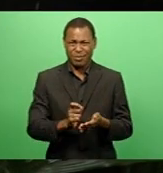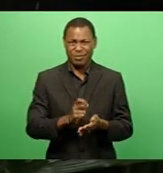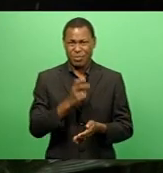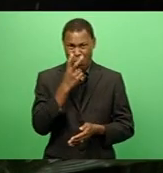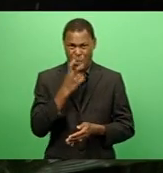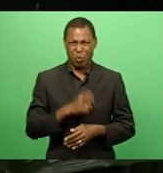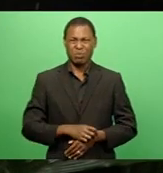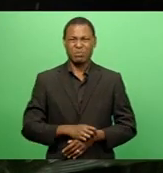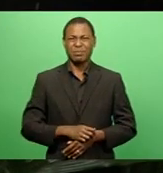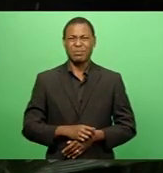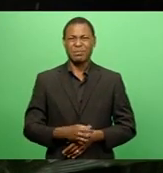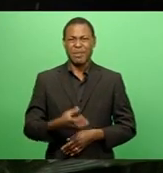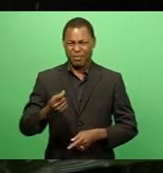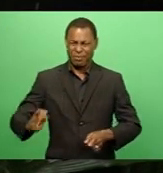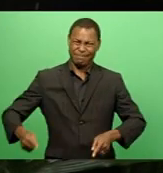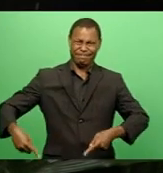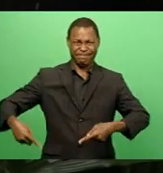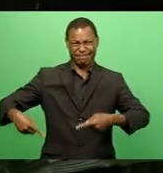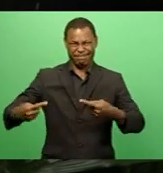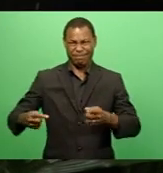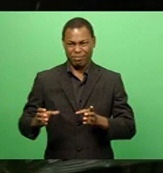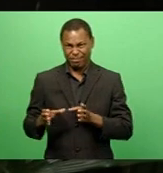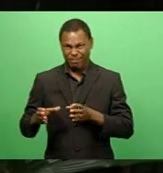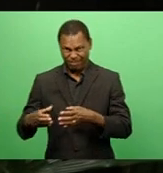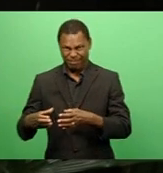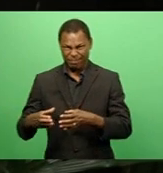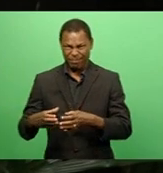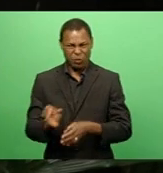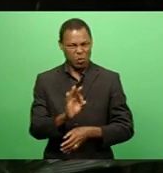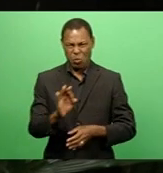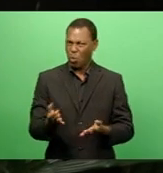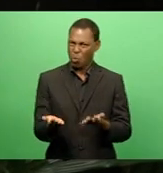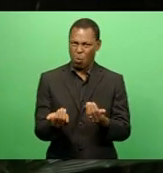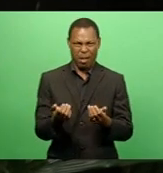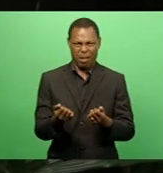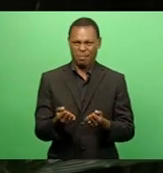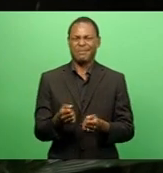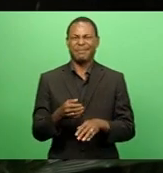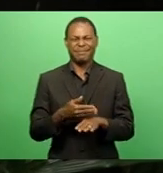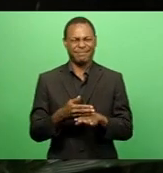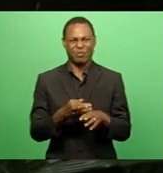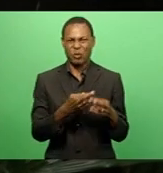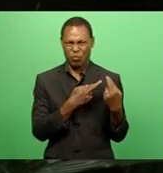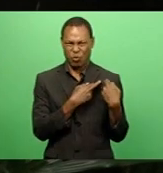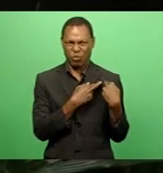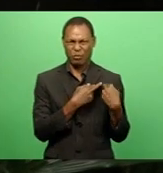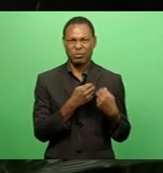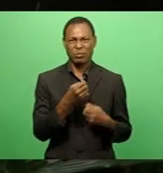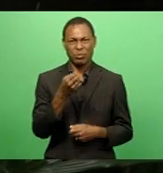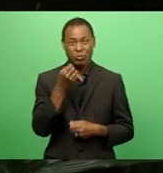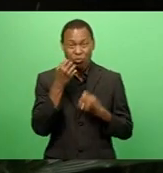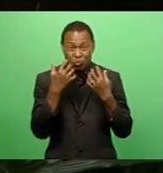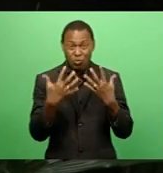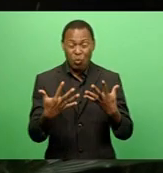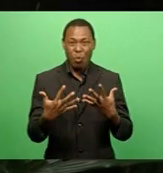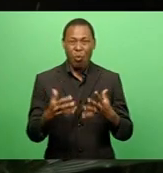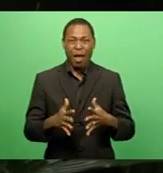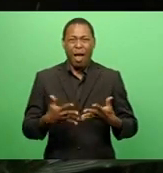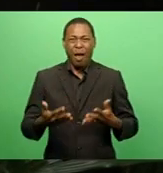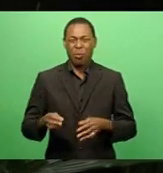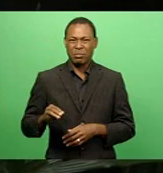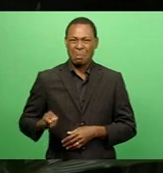a faction in SODELPA who never welcomed her to her new role. This is evident as members